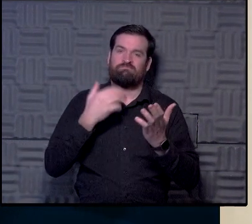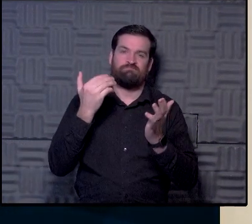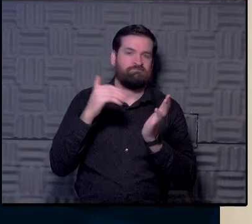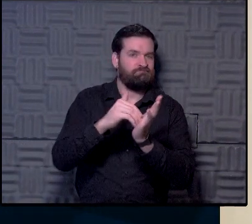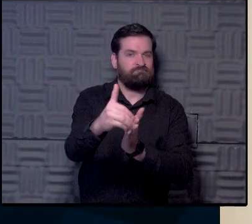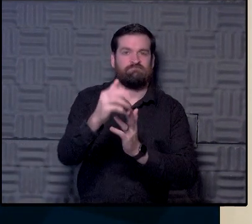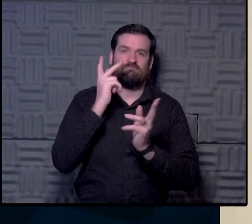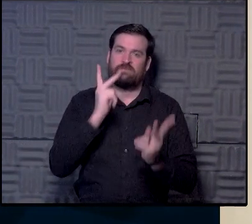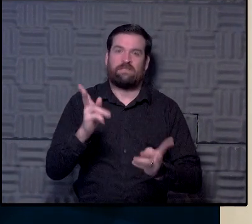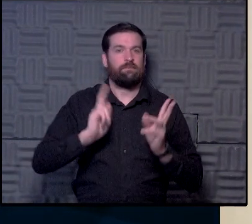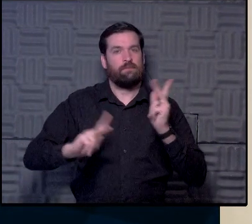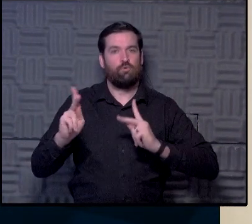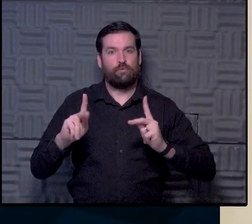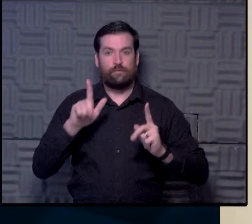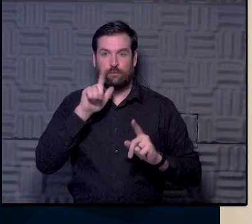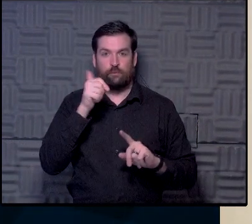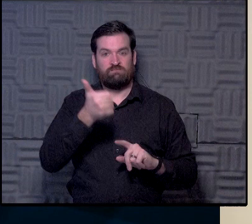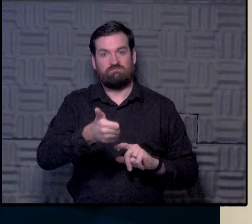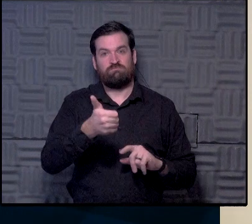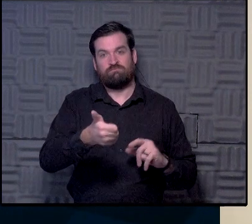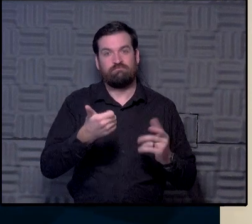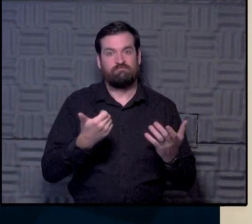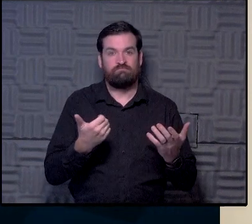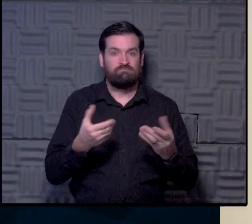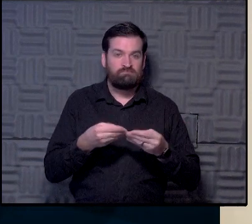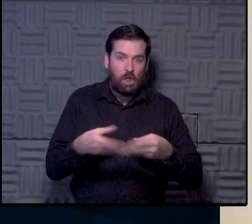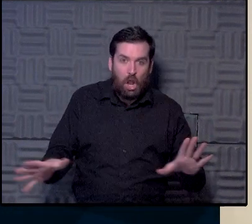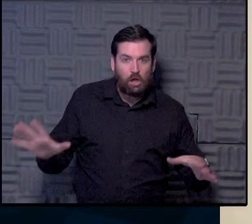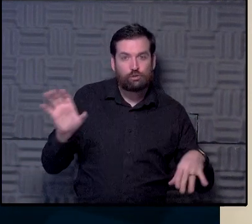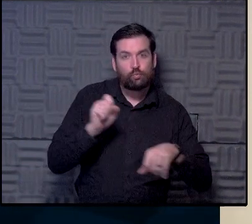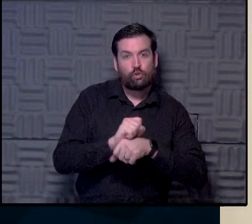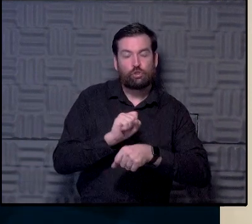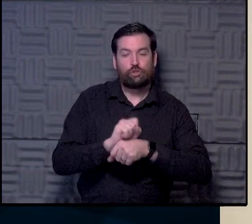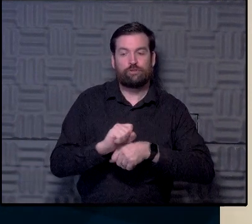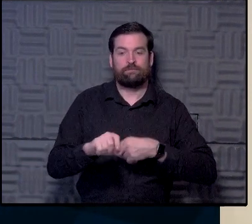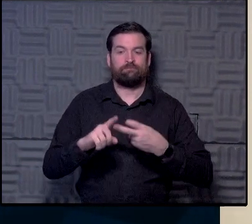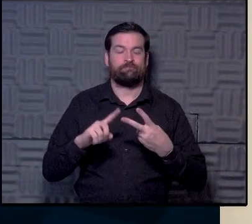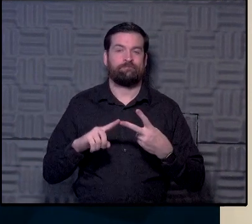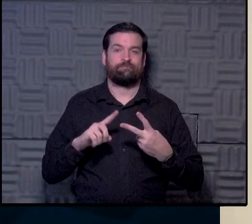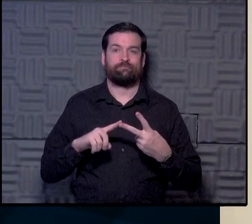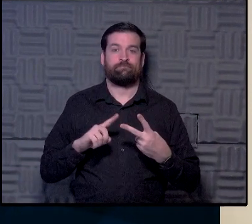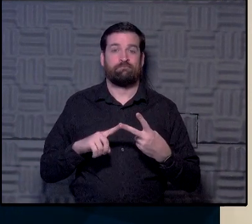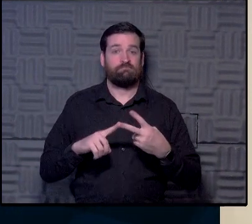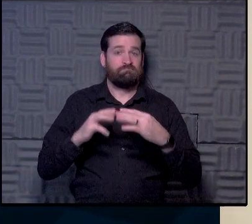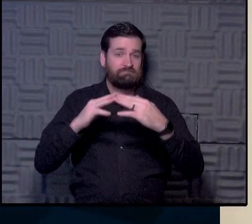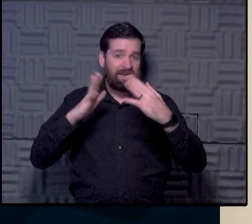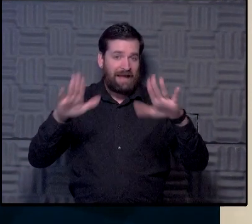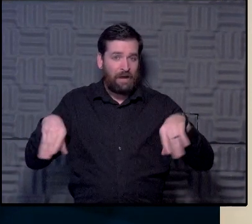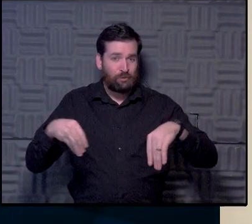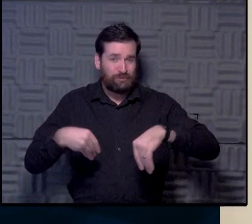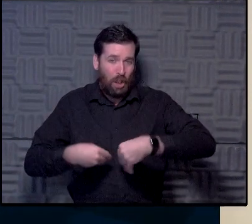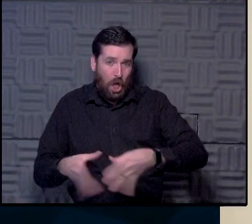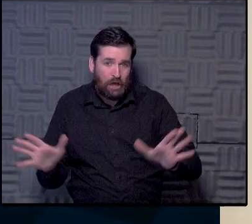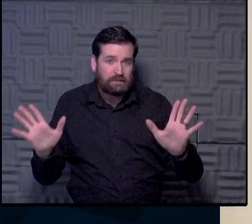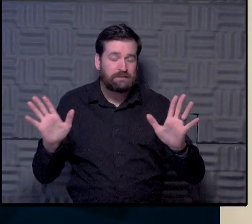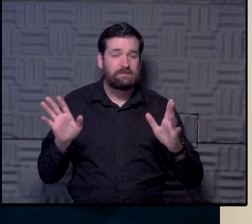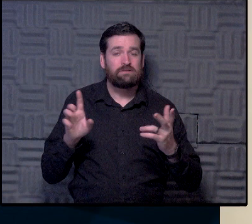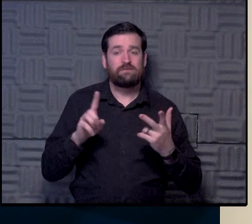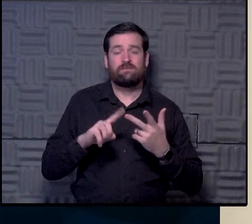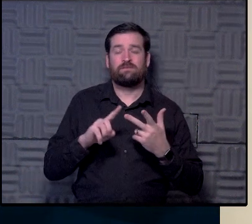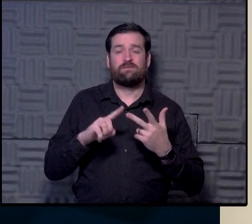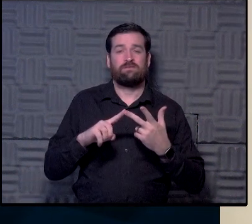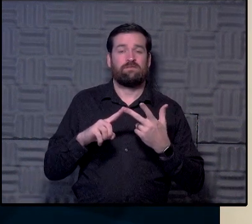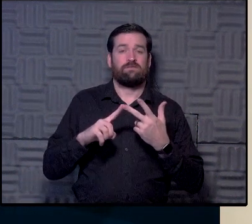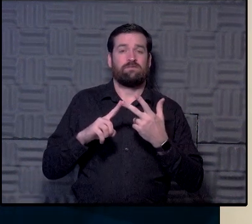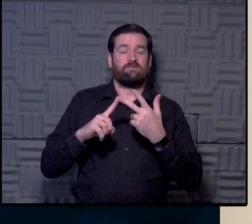folks who've actually, lost work, had housing displacement. You pile that